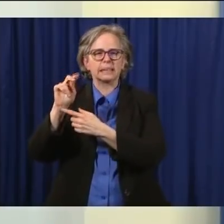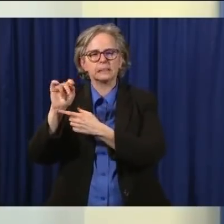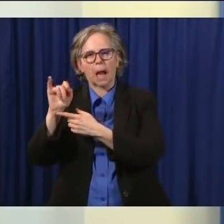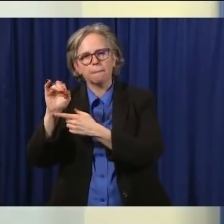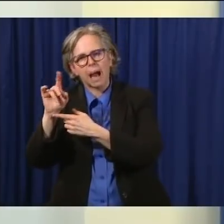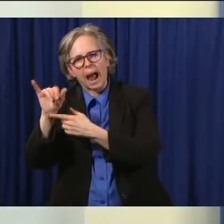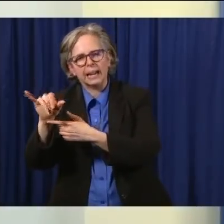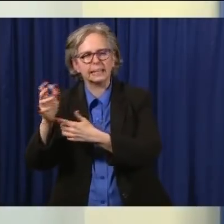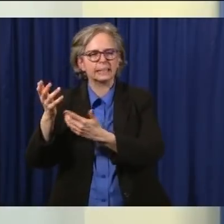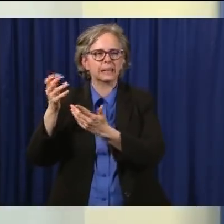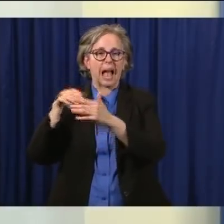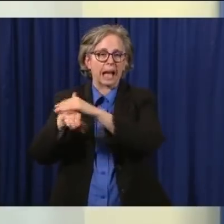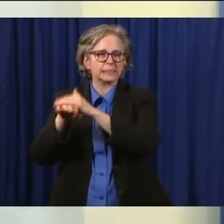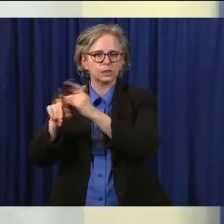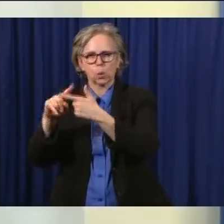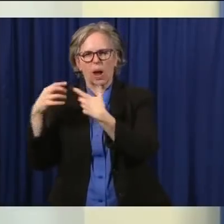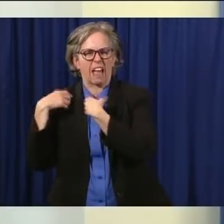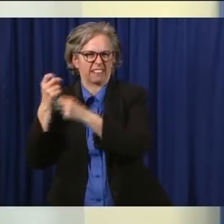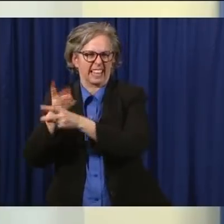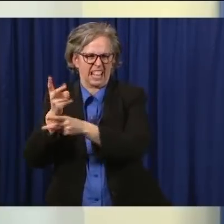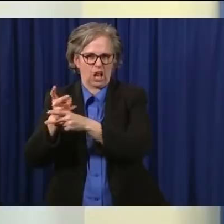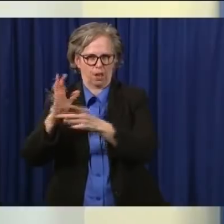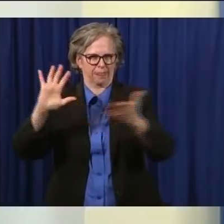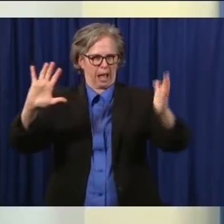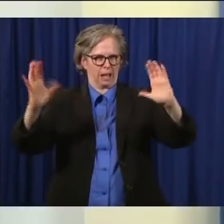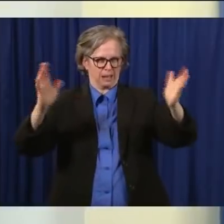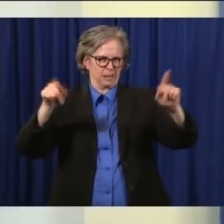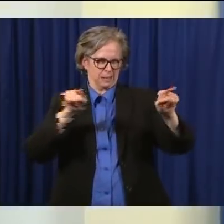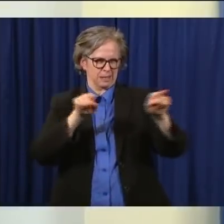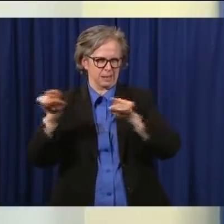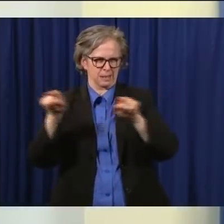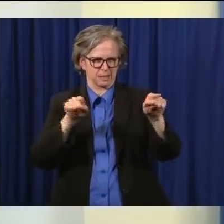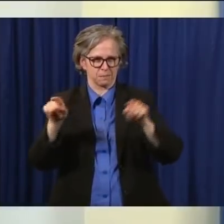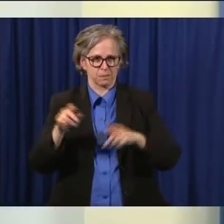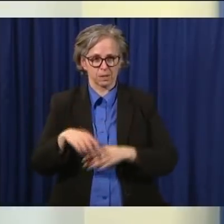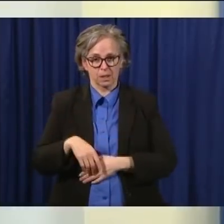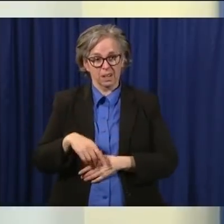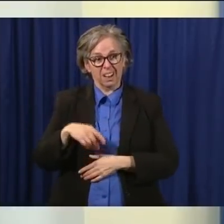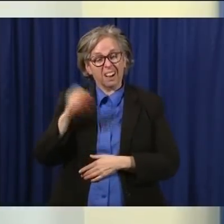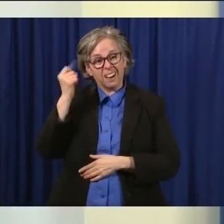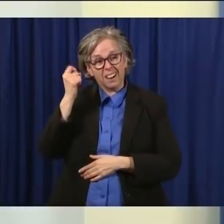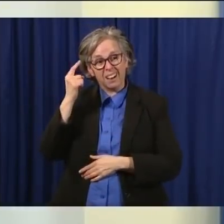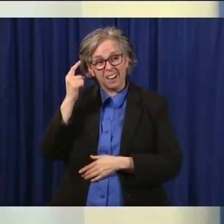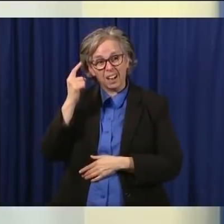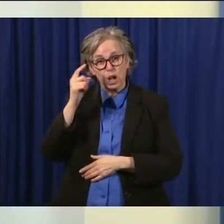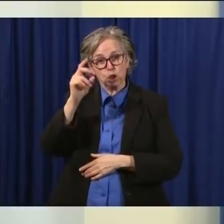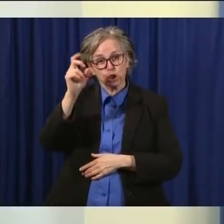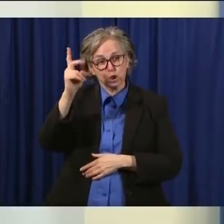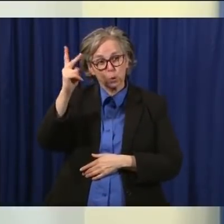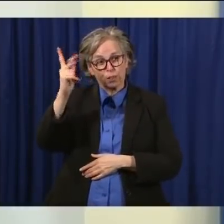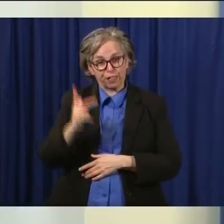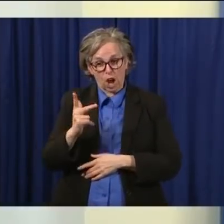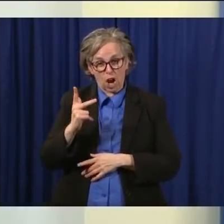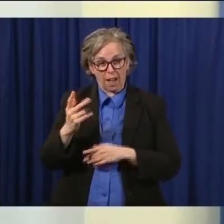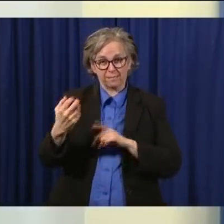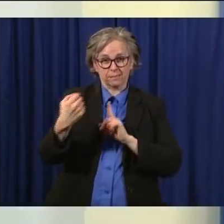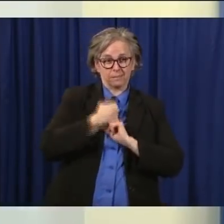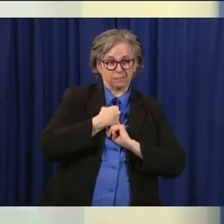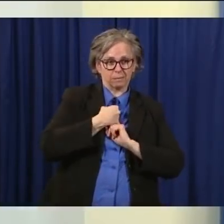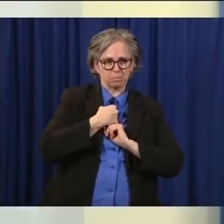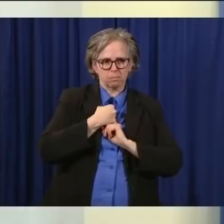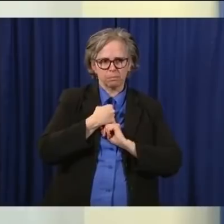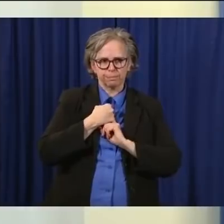social determinants of health. 2/3 of what affects our health outcomes comes about this way.